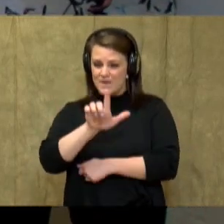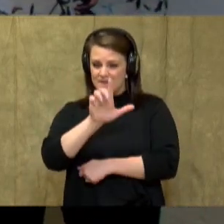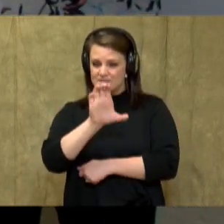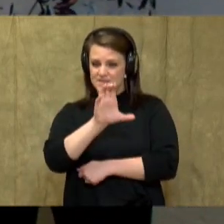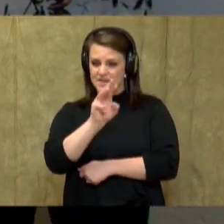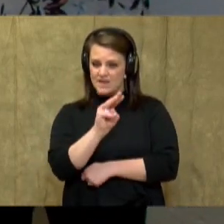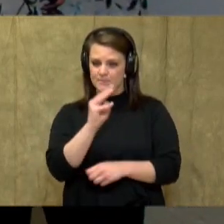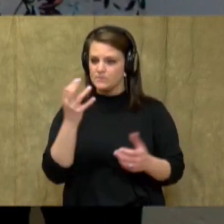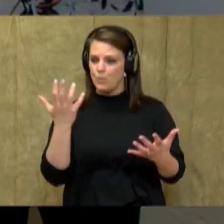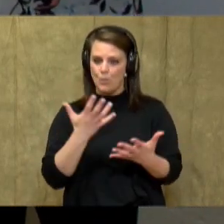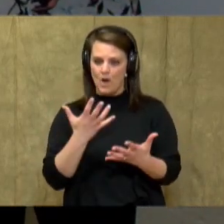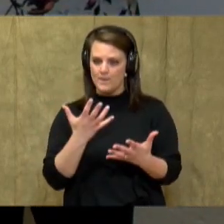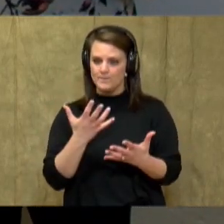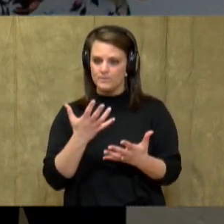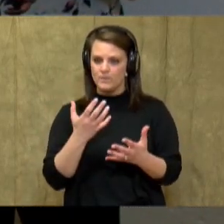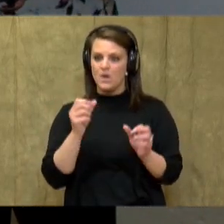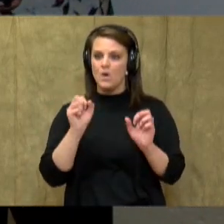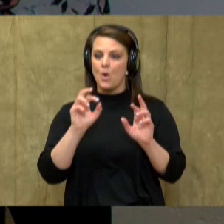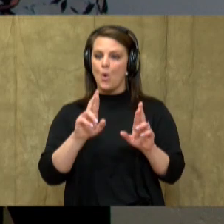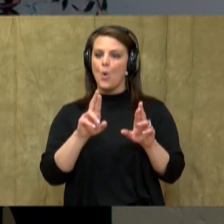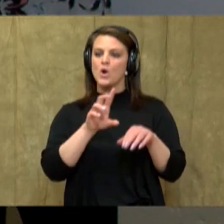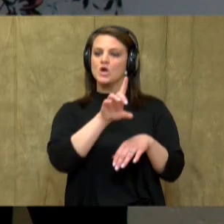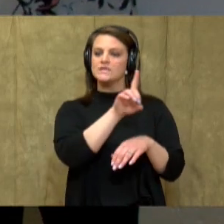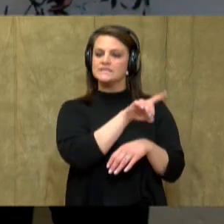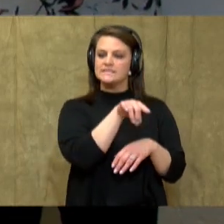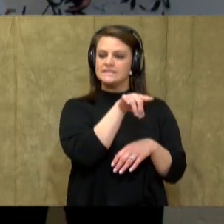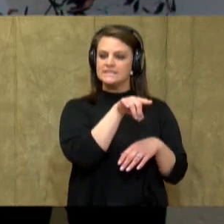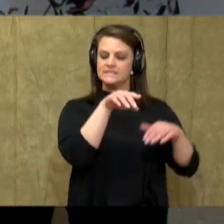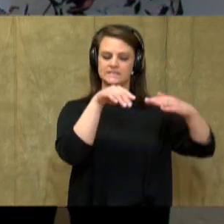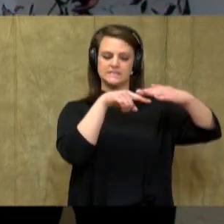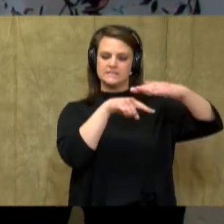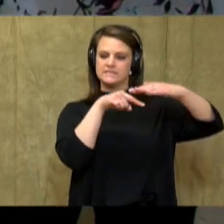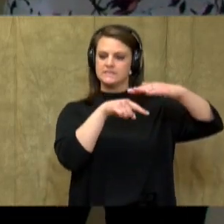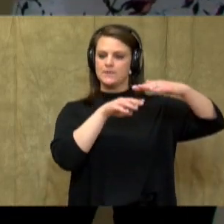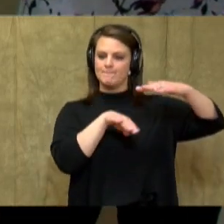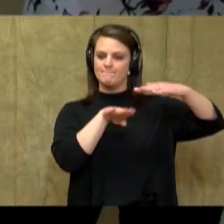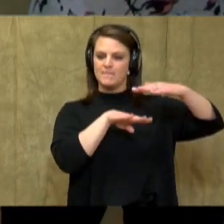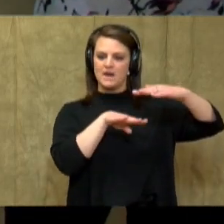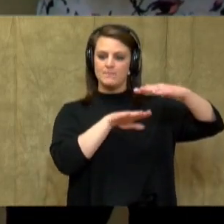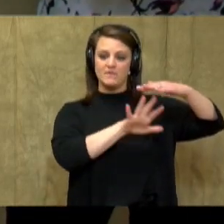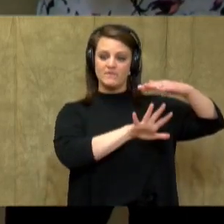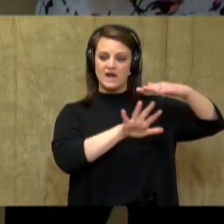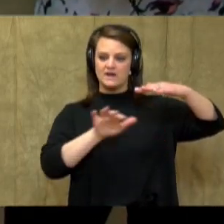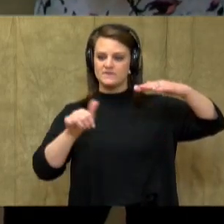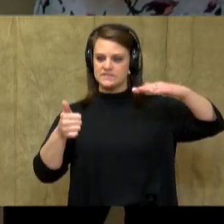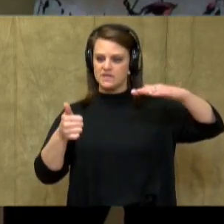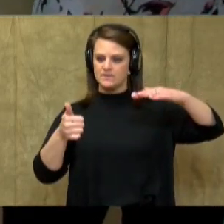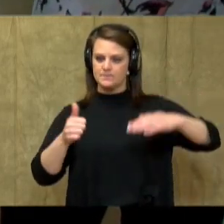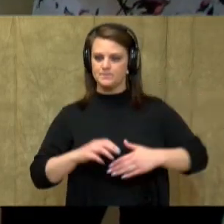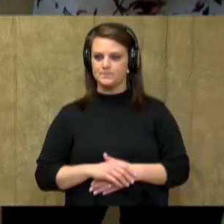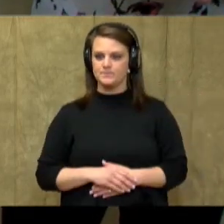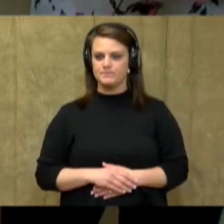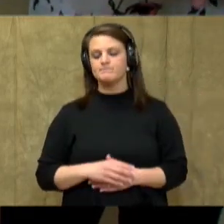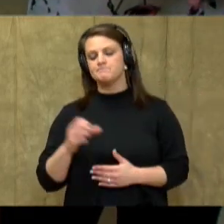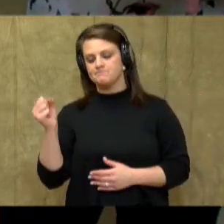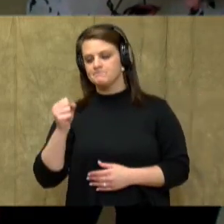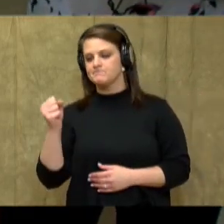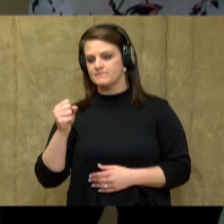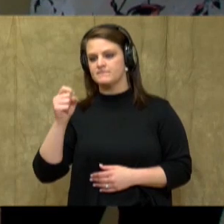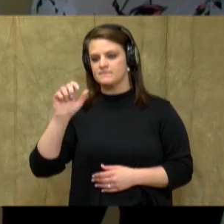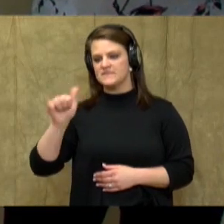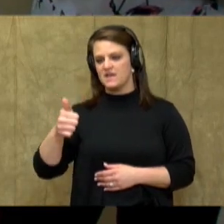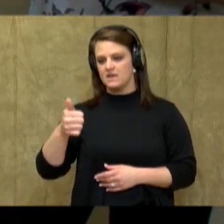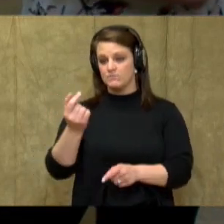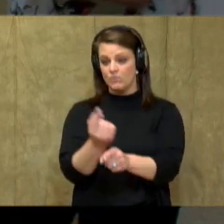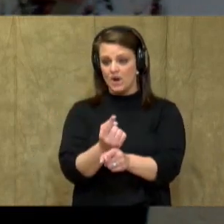common multiple or denominator you chose for 5 and 10? Yeah, it should have been